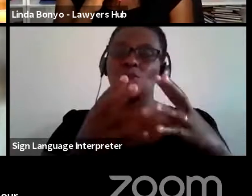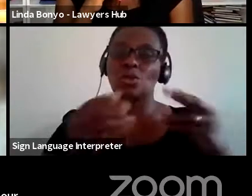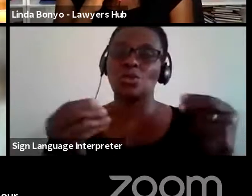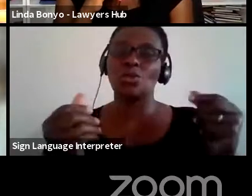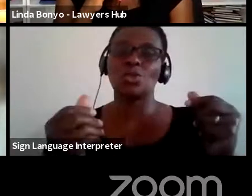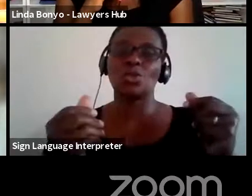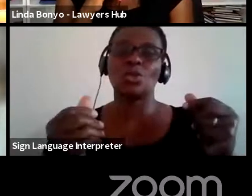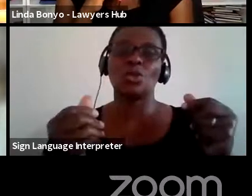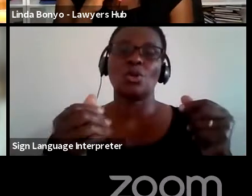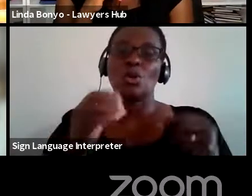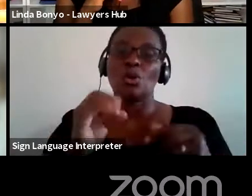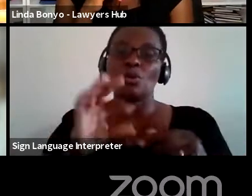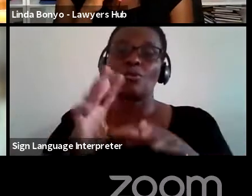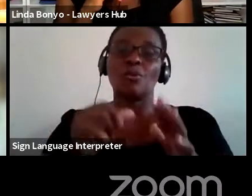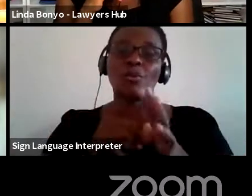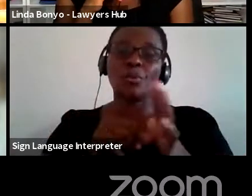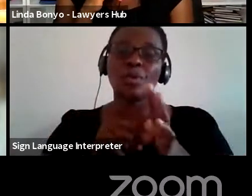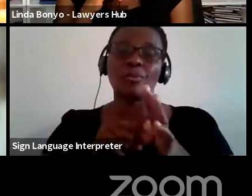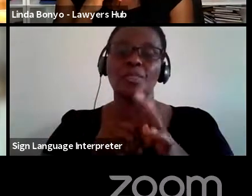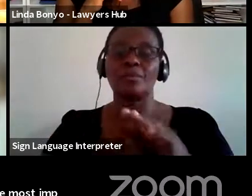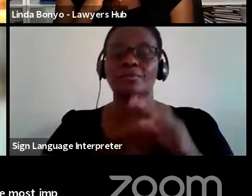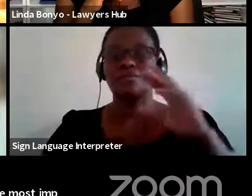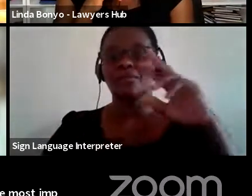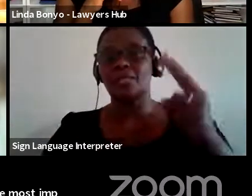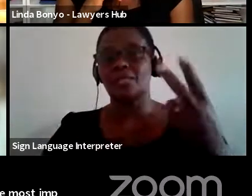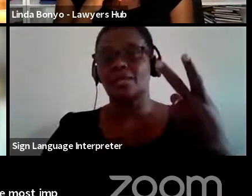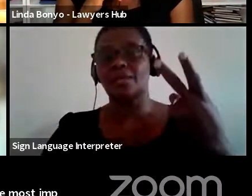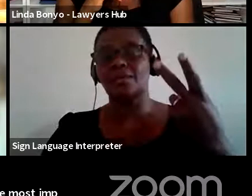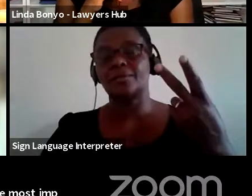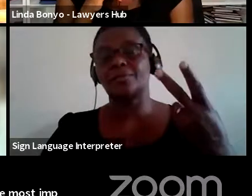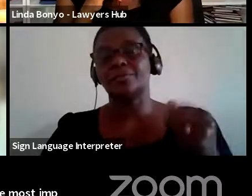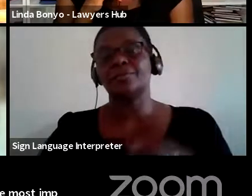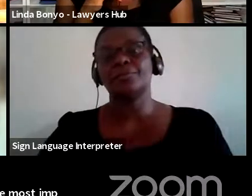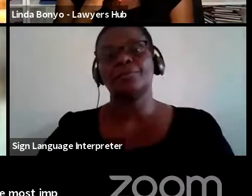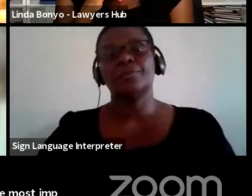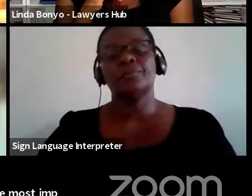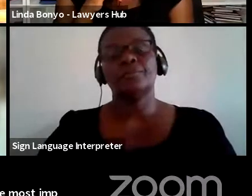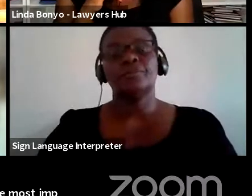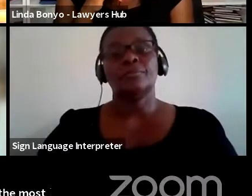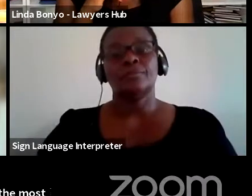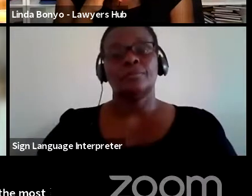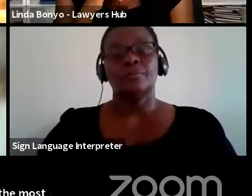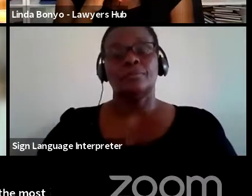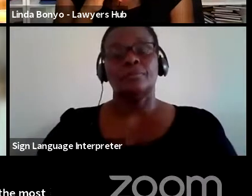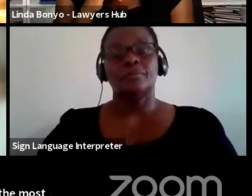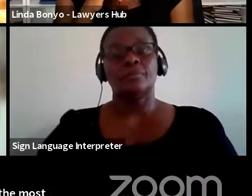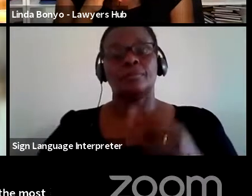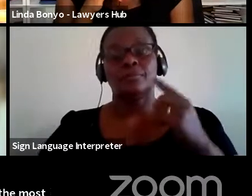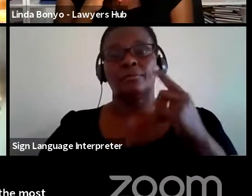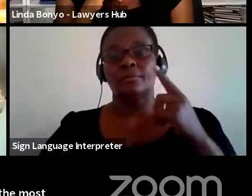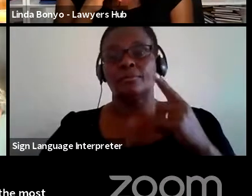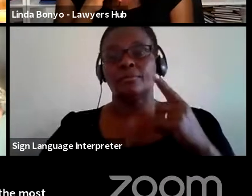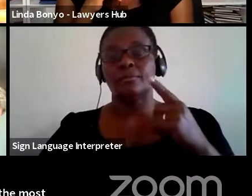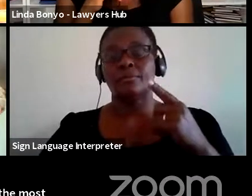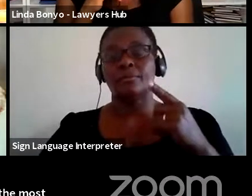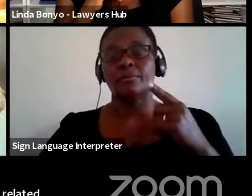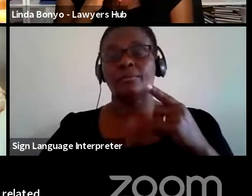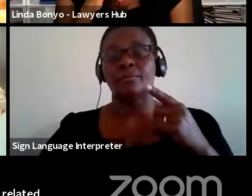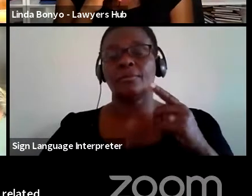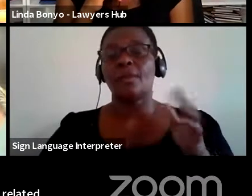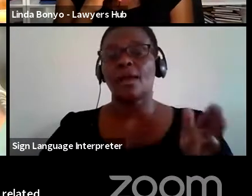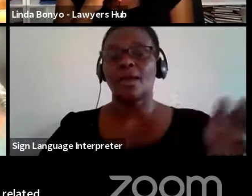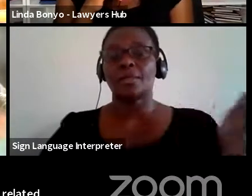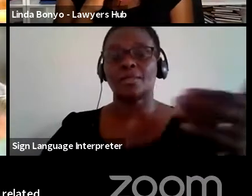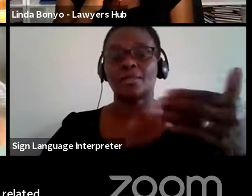second key recommendation, and in my mind, the most important takeaway from the sessions we hosted, relates to accessibility, language, and